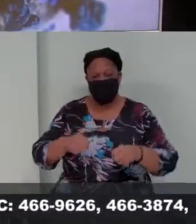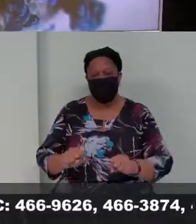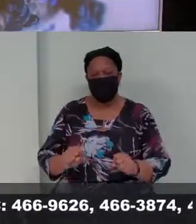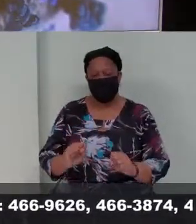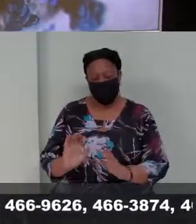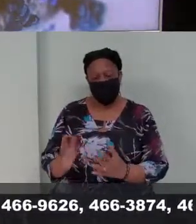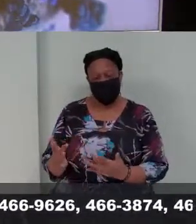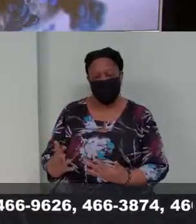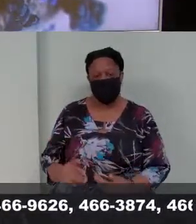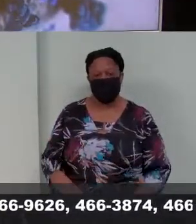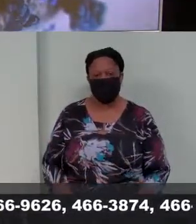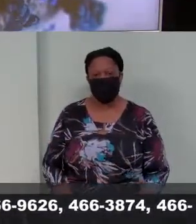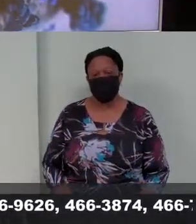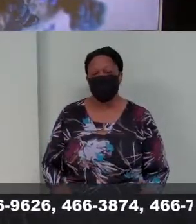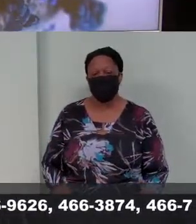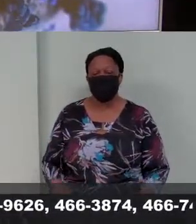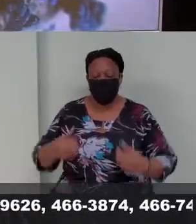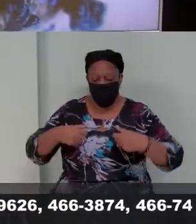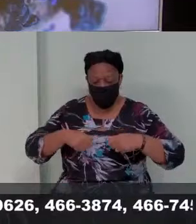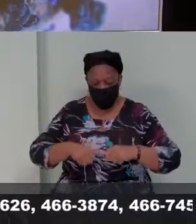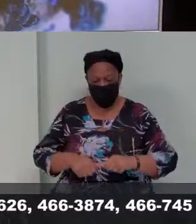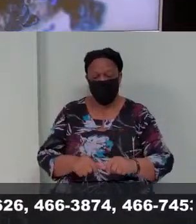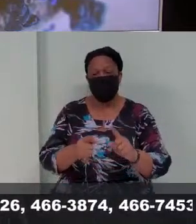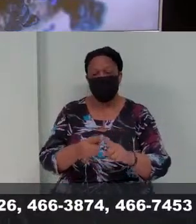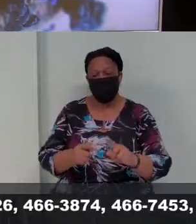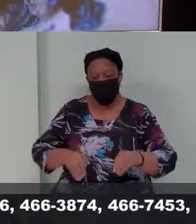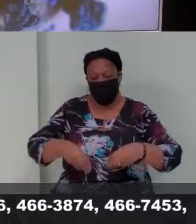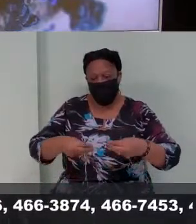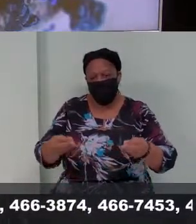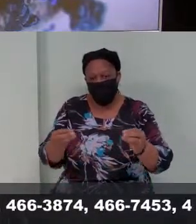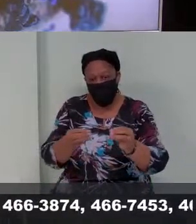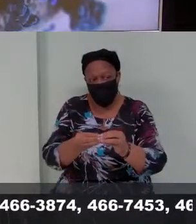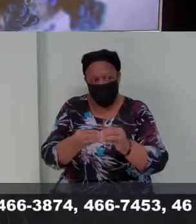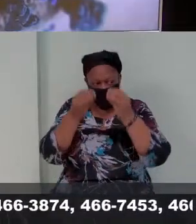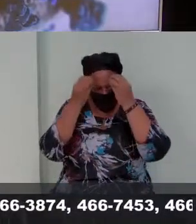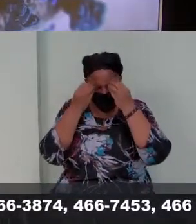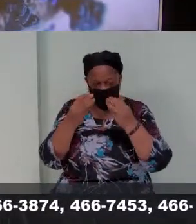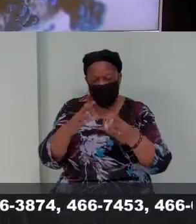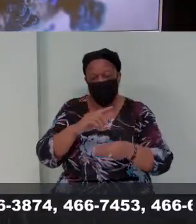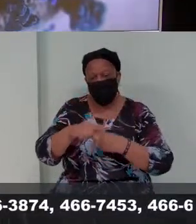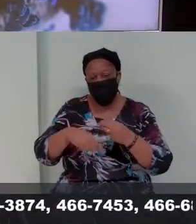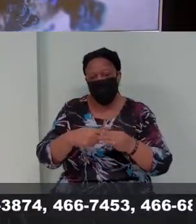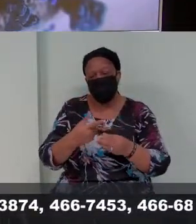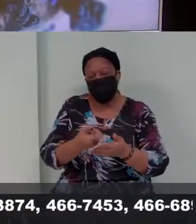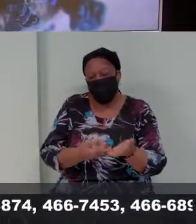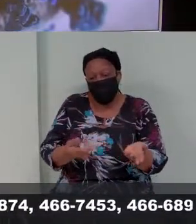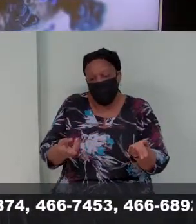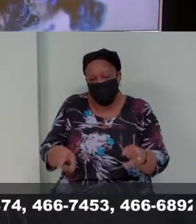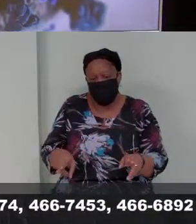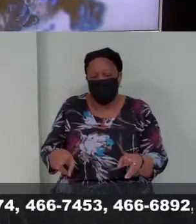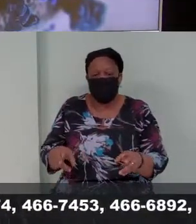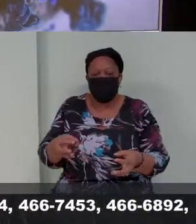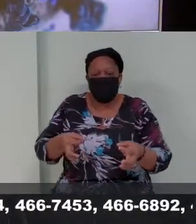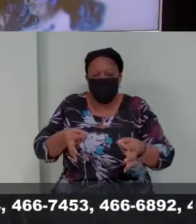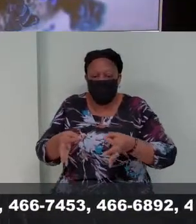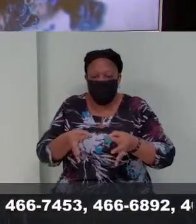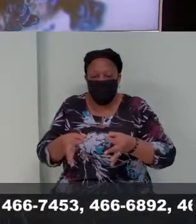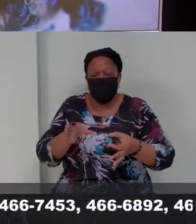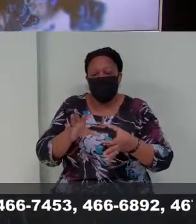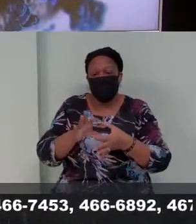We continue to update you on what is happening here in St. Kitts and Nevis with respect to the management of